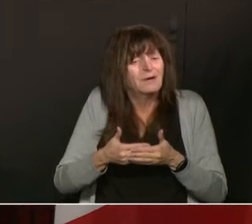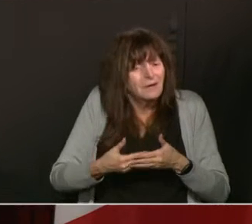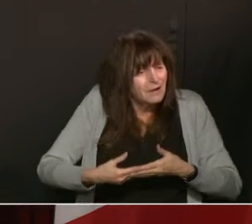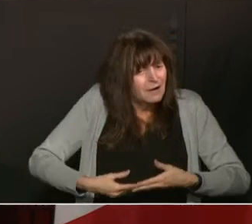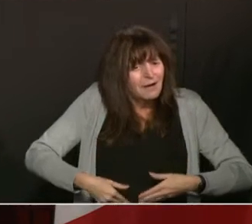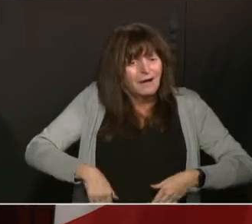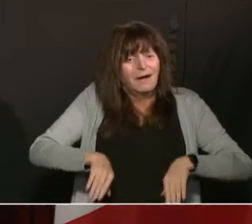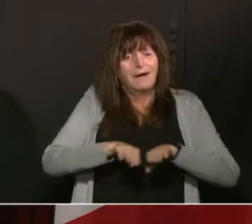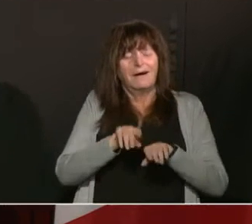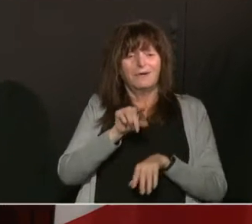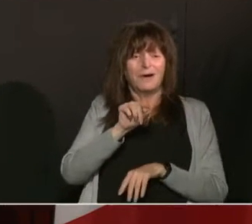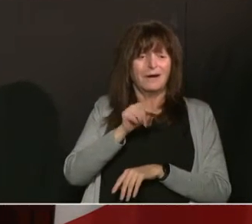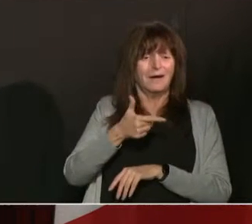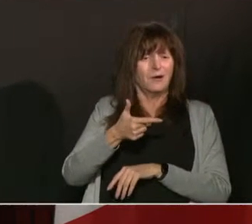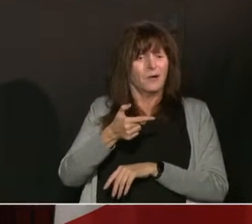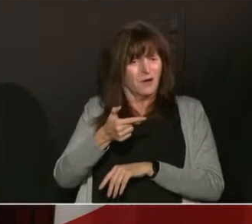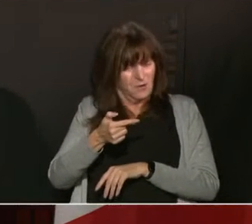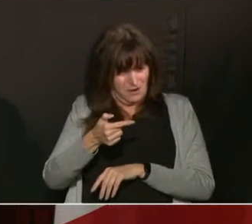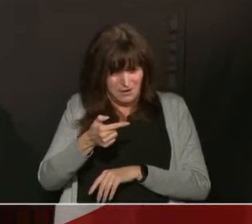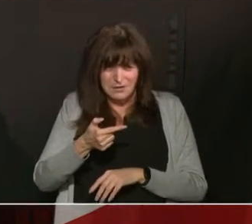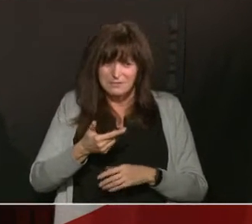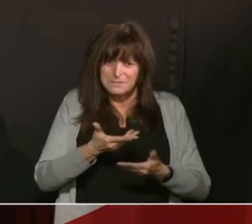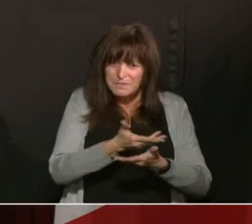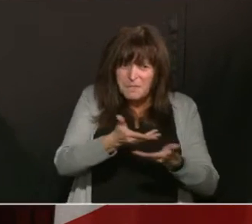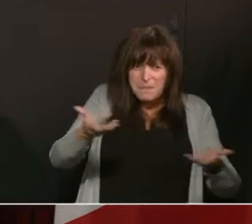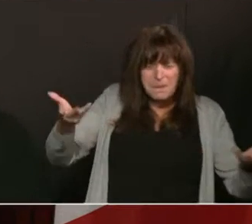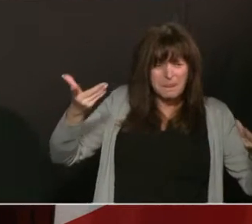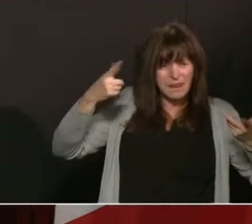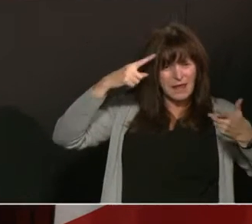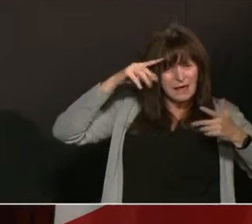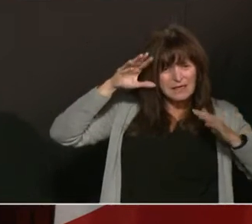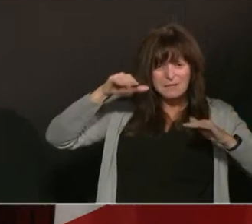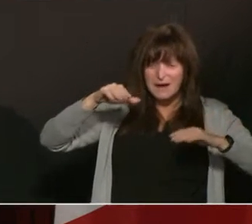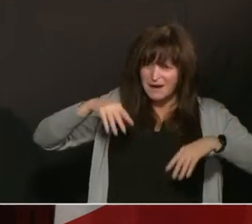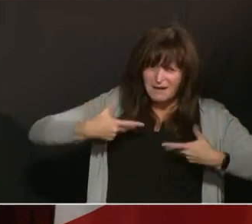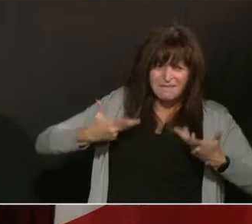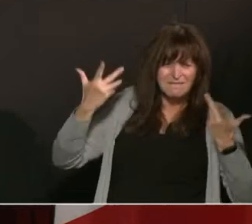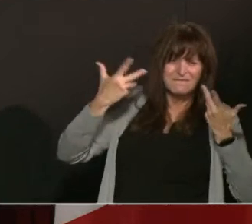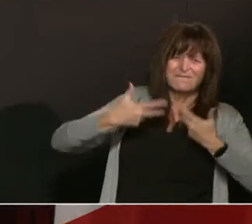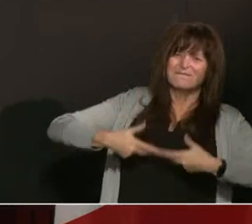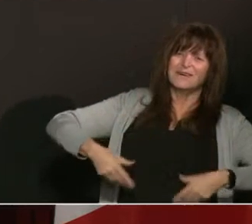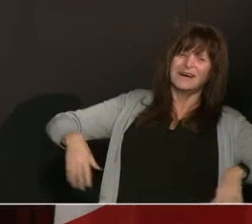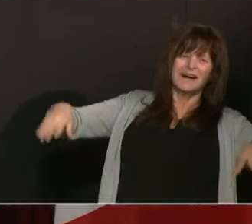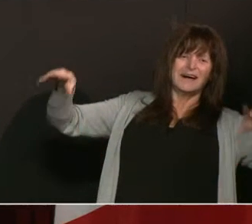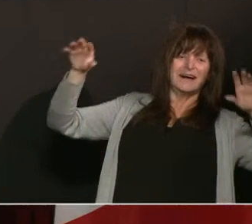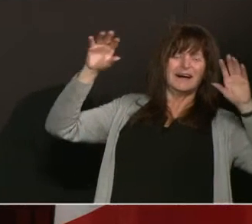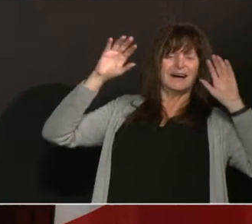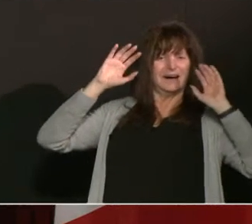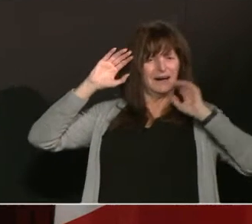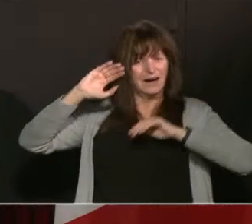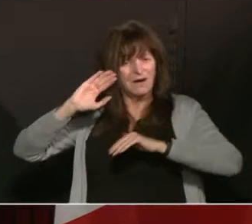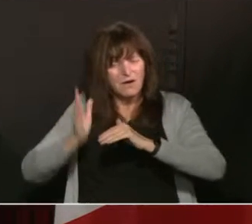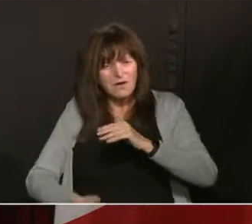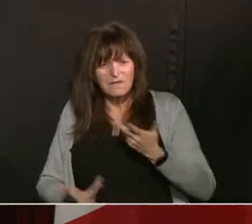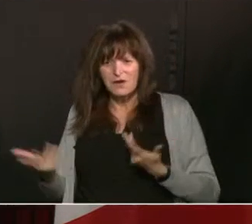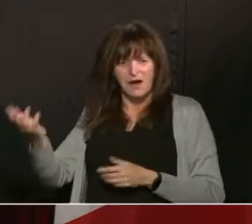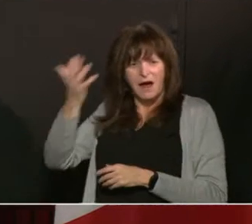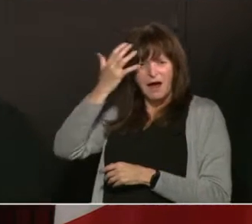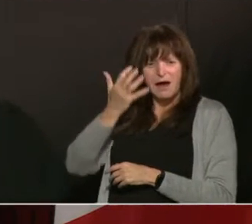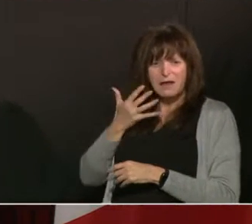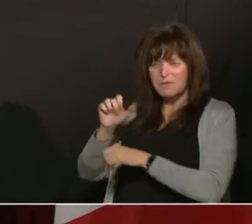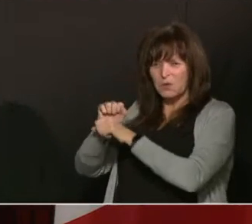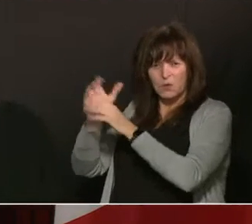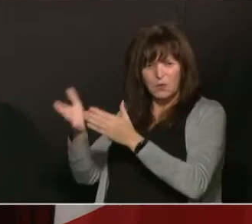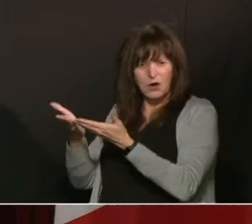know everyone is tired, especially our hard-working healthcare workers in public health, the acute care sector, and